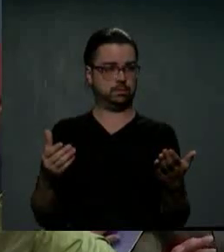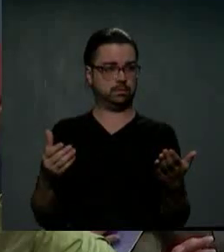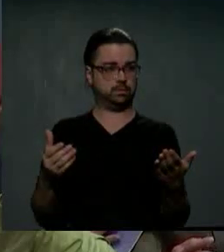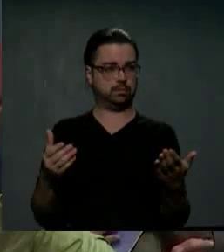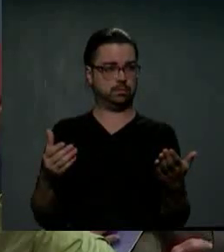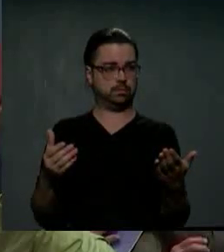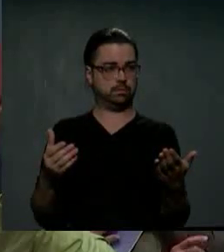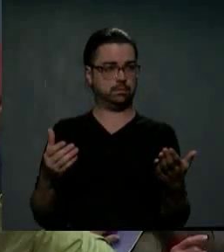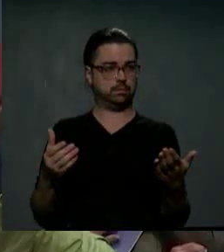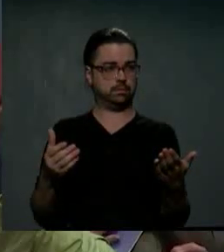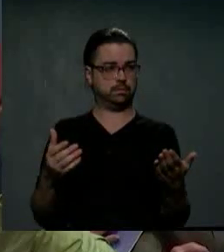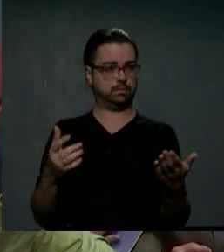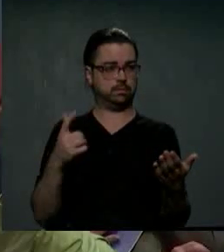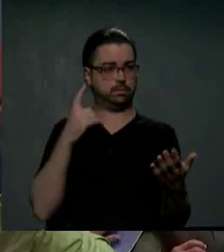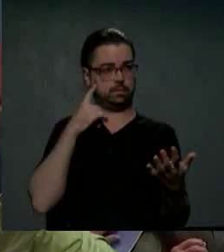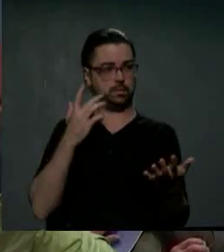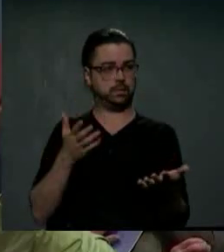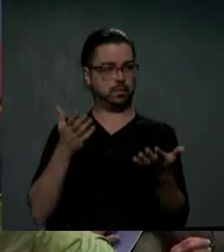I'll hear